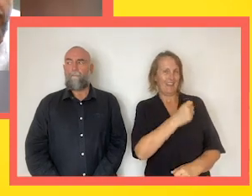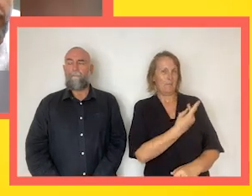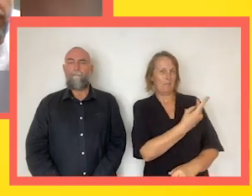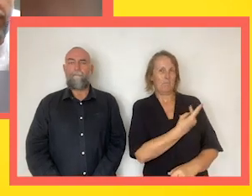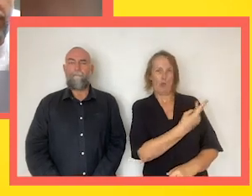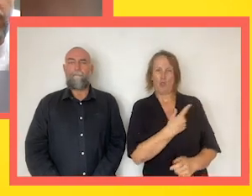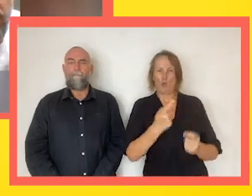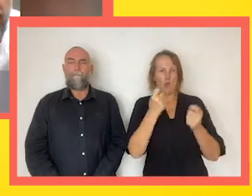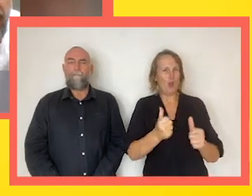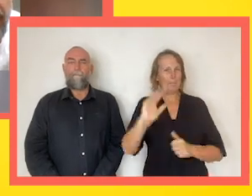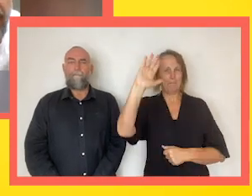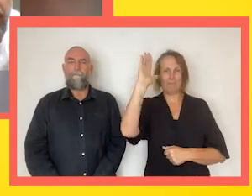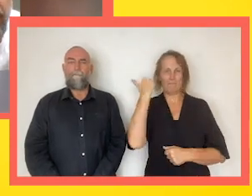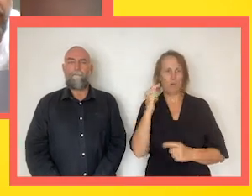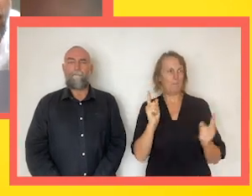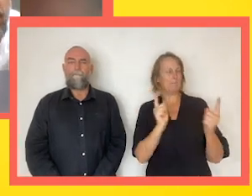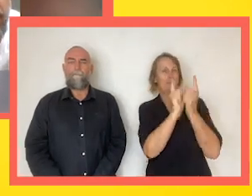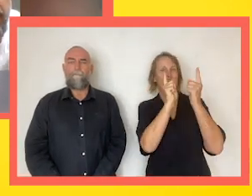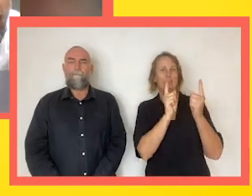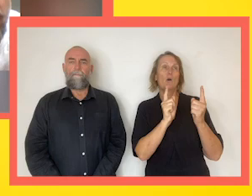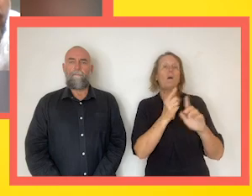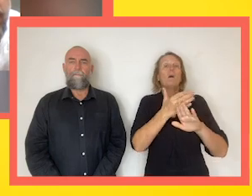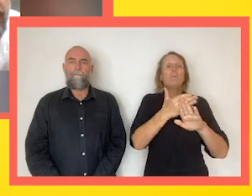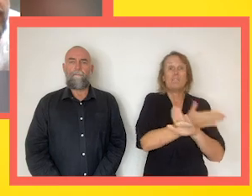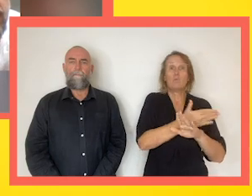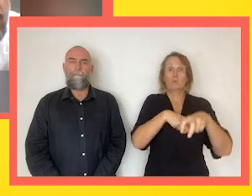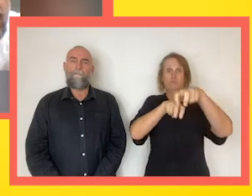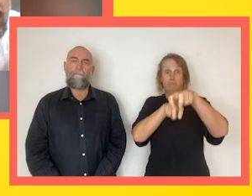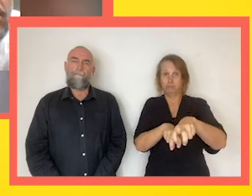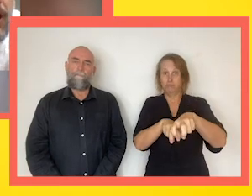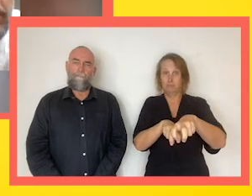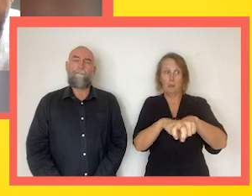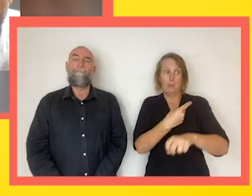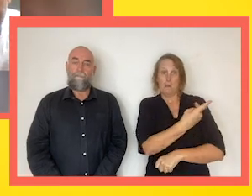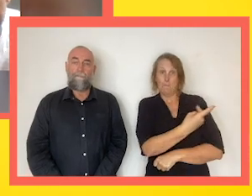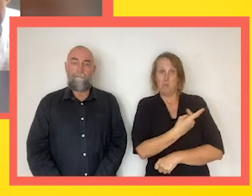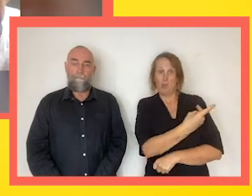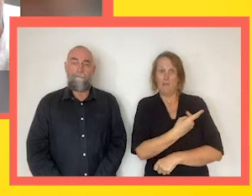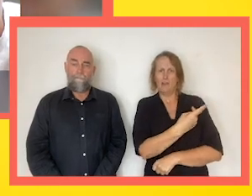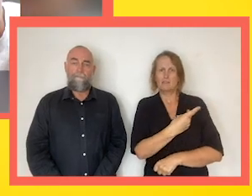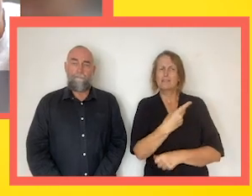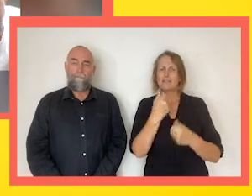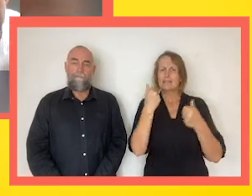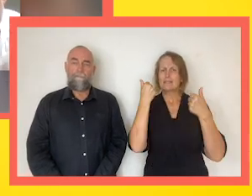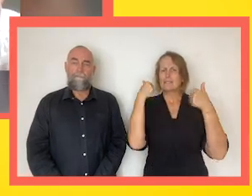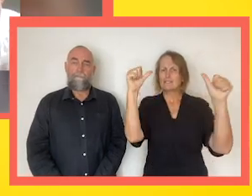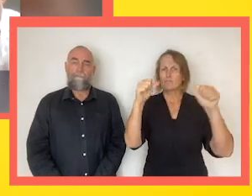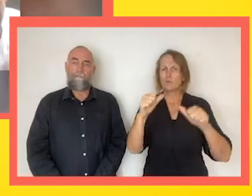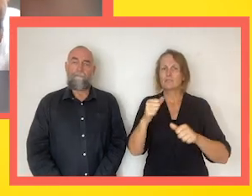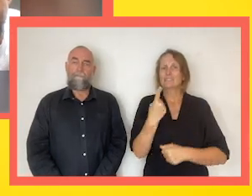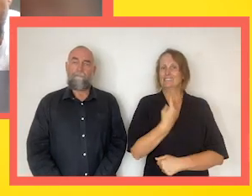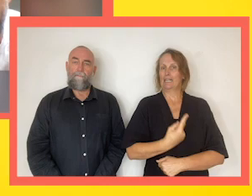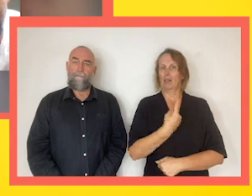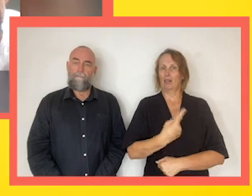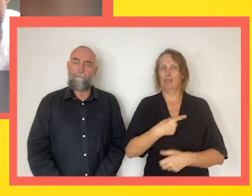when we were sort of starting to get, before we got in the boat, both of us had some success in the single